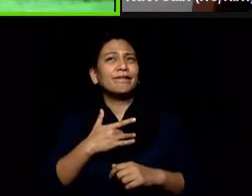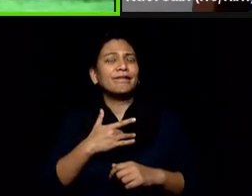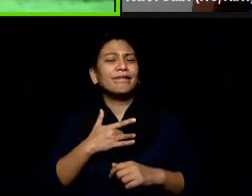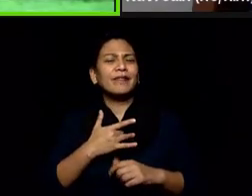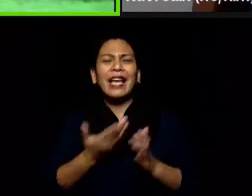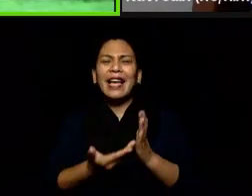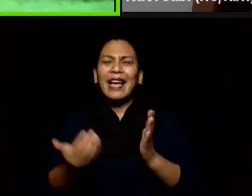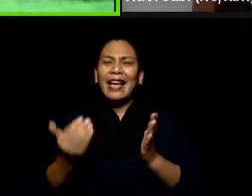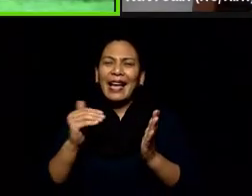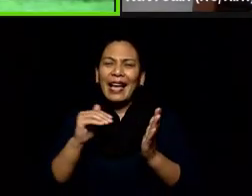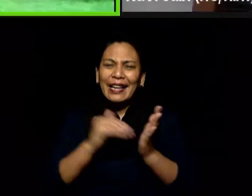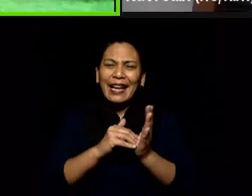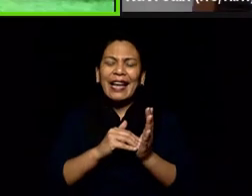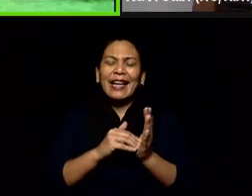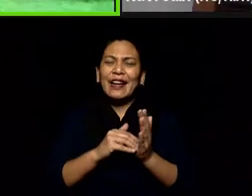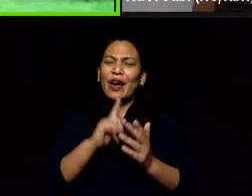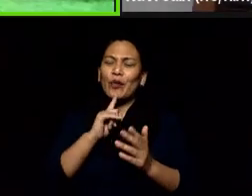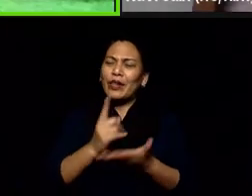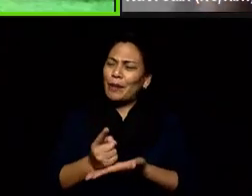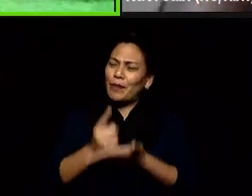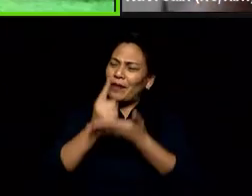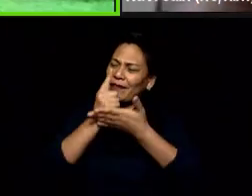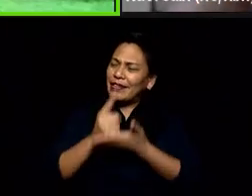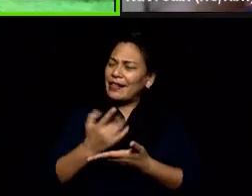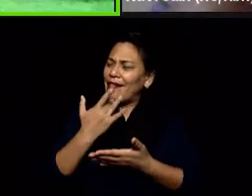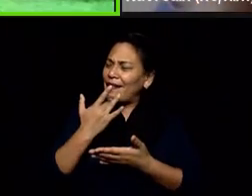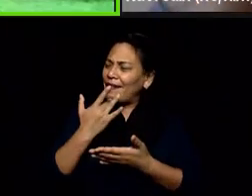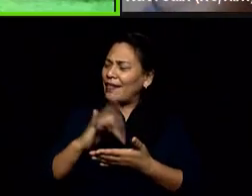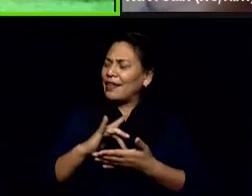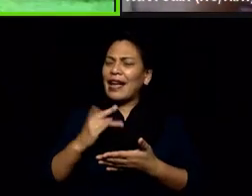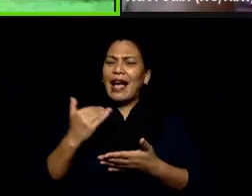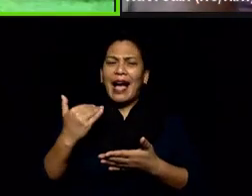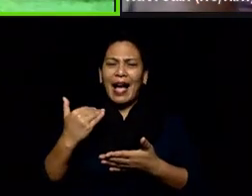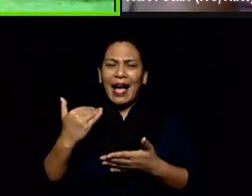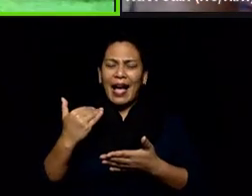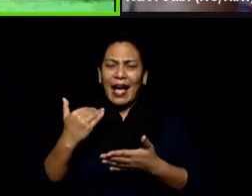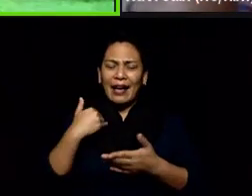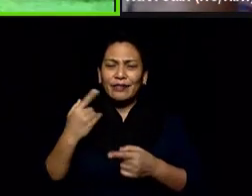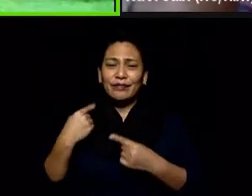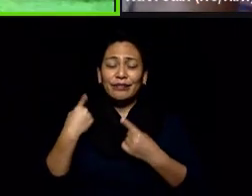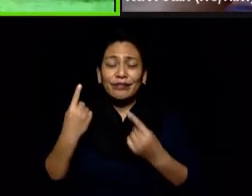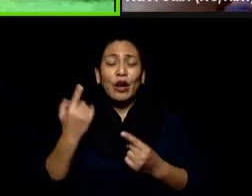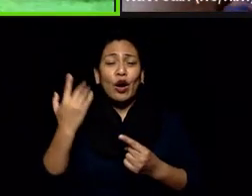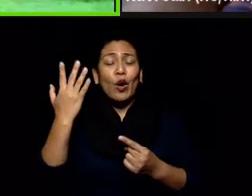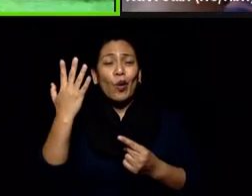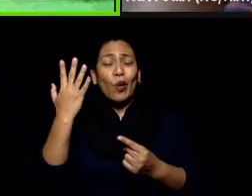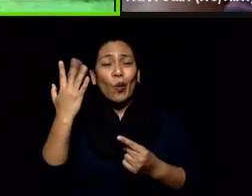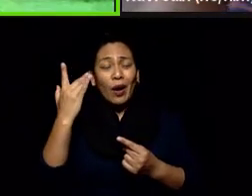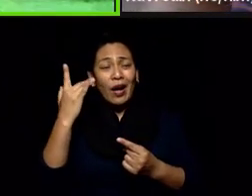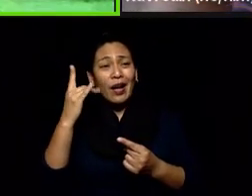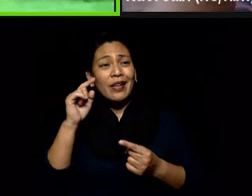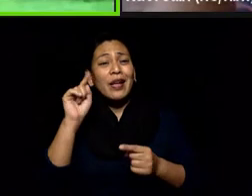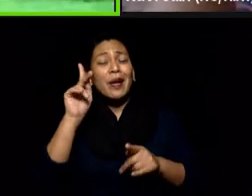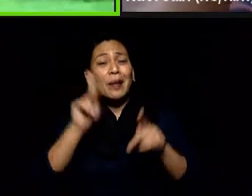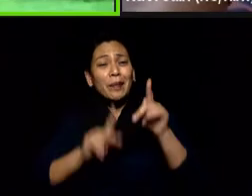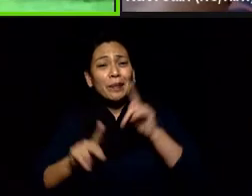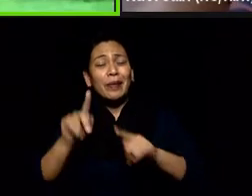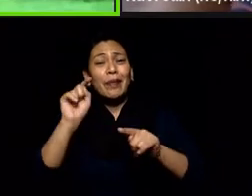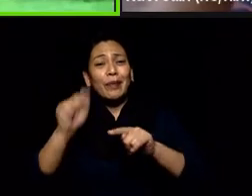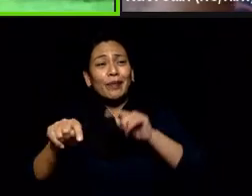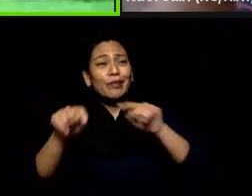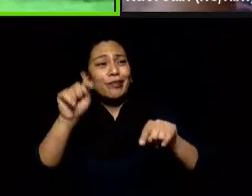the privilege of coming to in my later years because of the people who have allowed me to meet